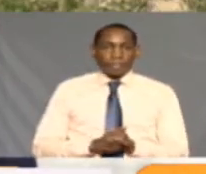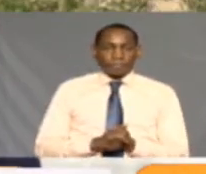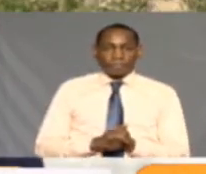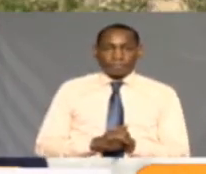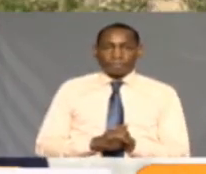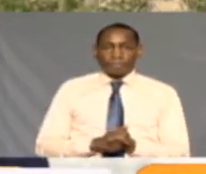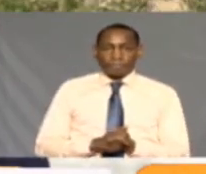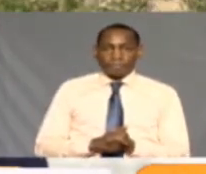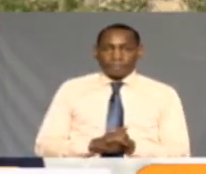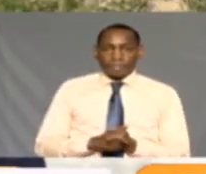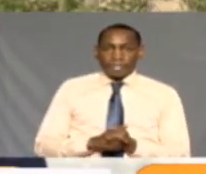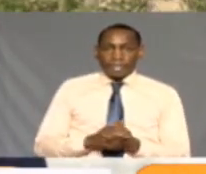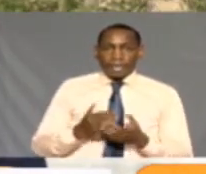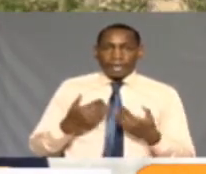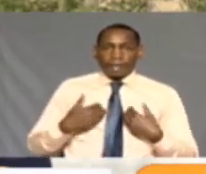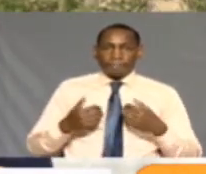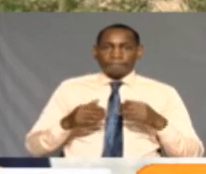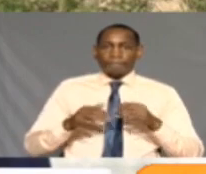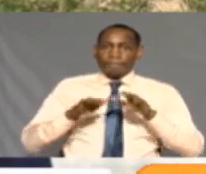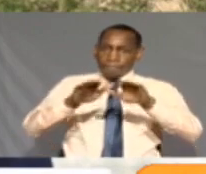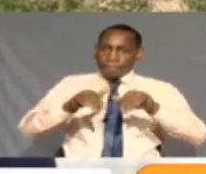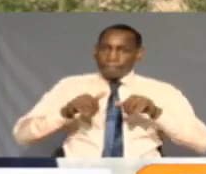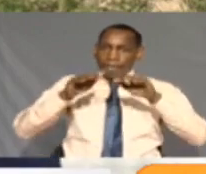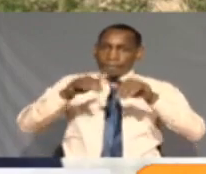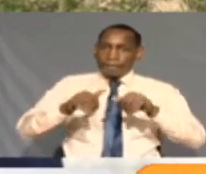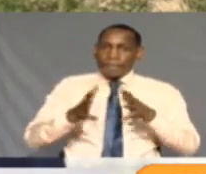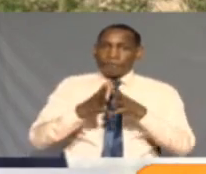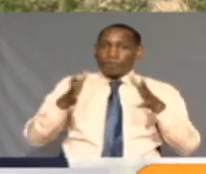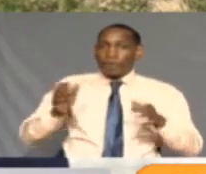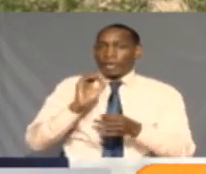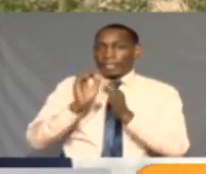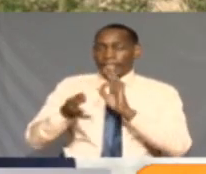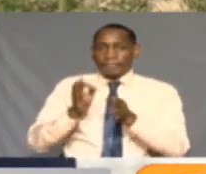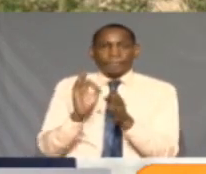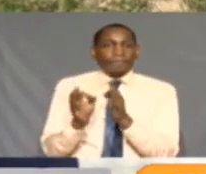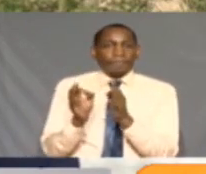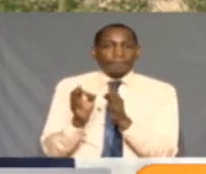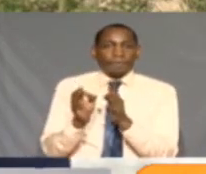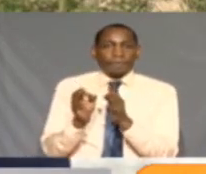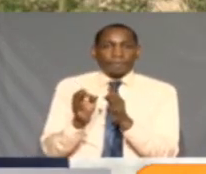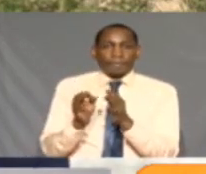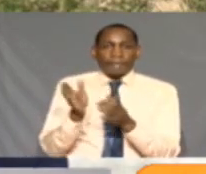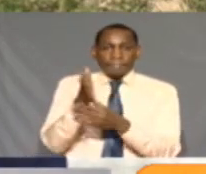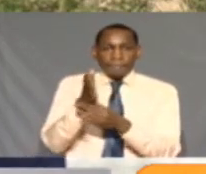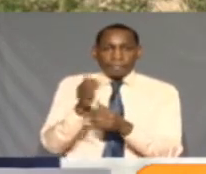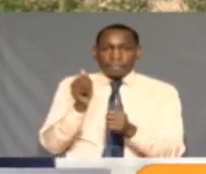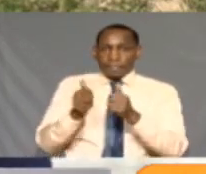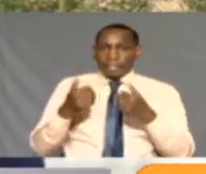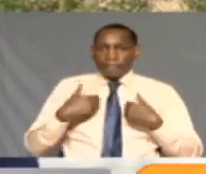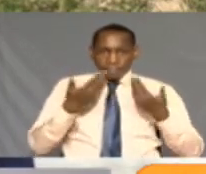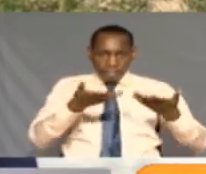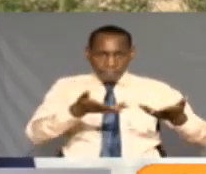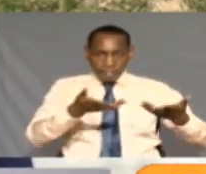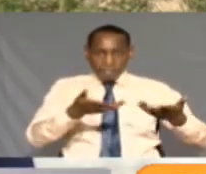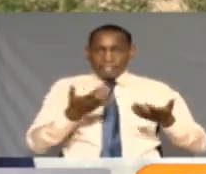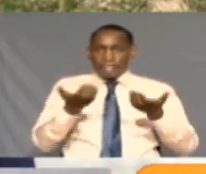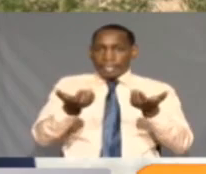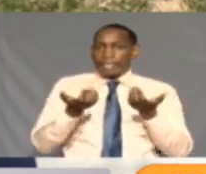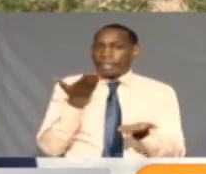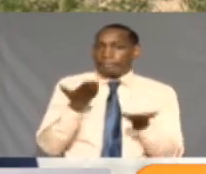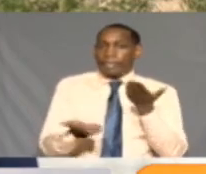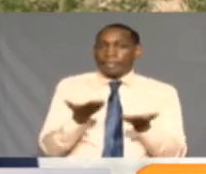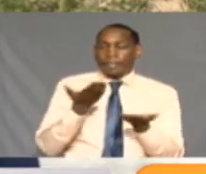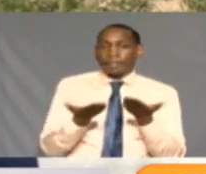very little space to do a lot of intensive farming, because if with the amount of fish we have here, would have required